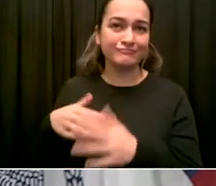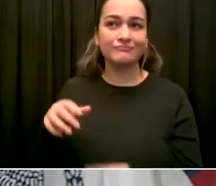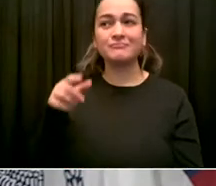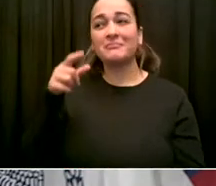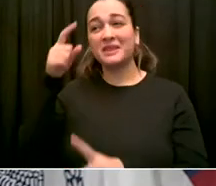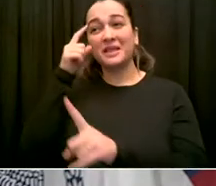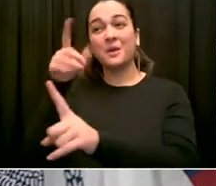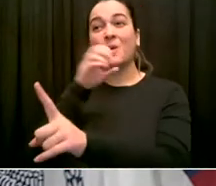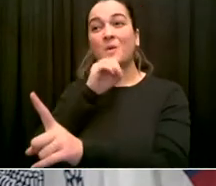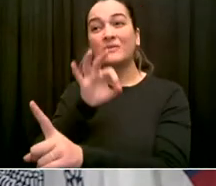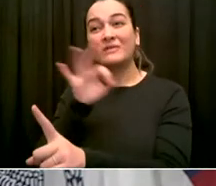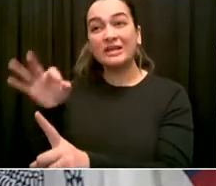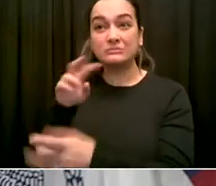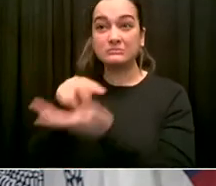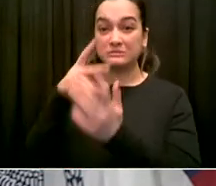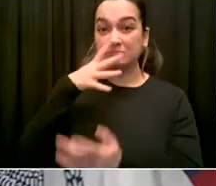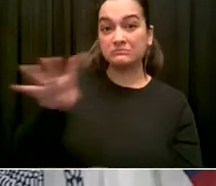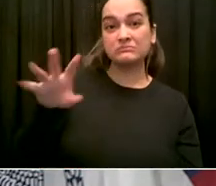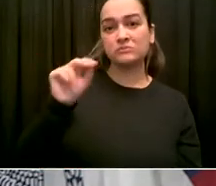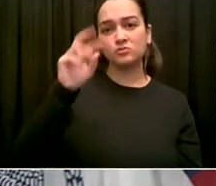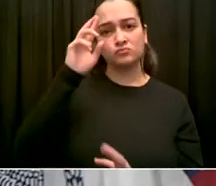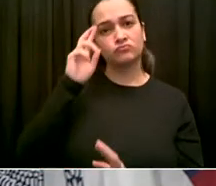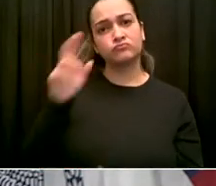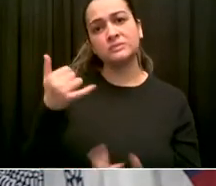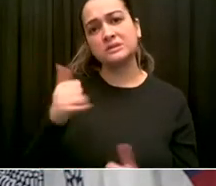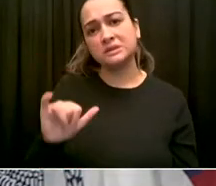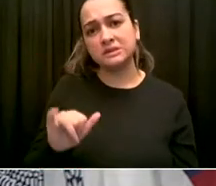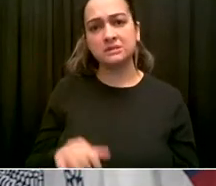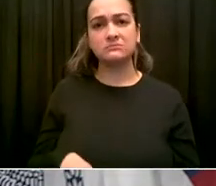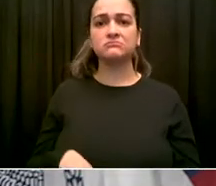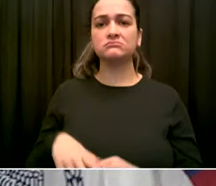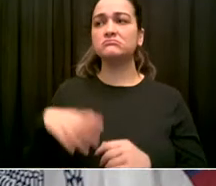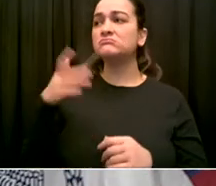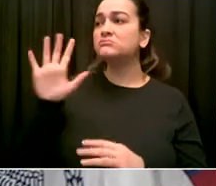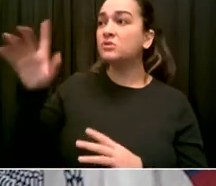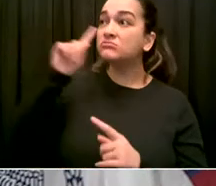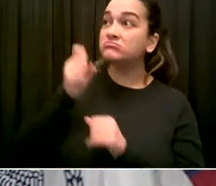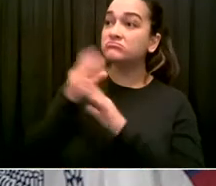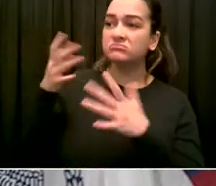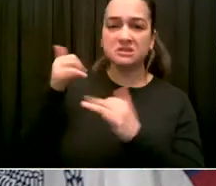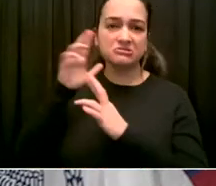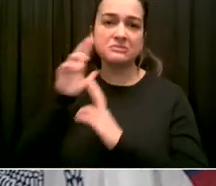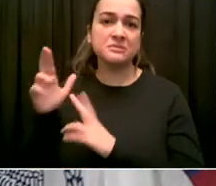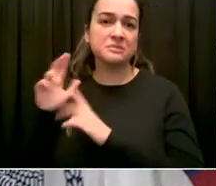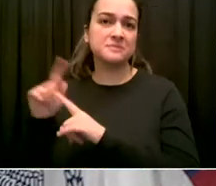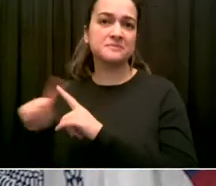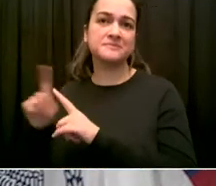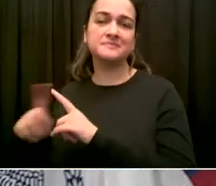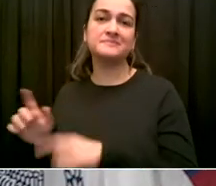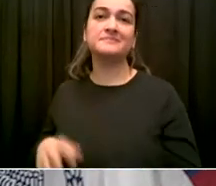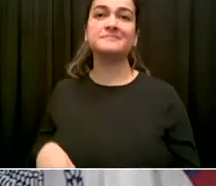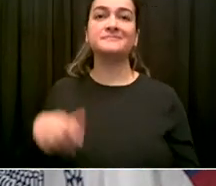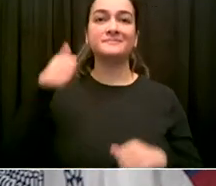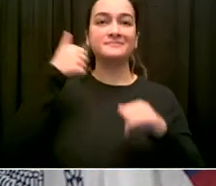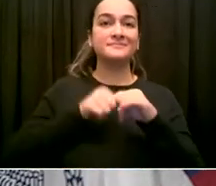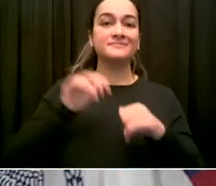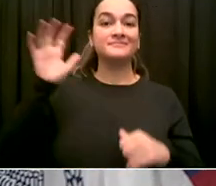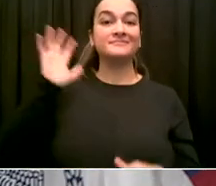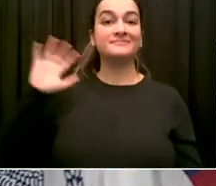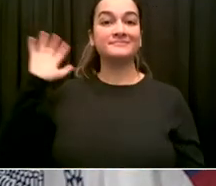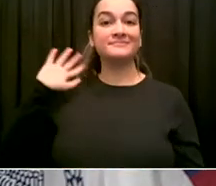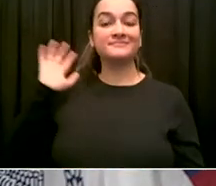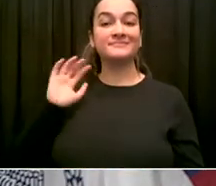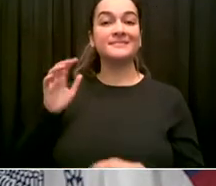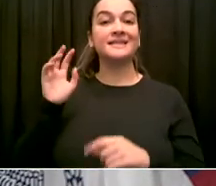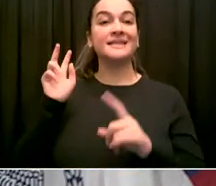remember when the designated hitter first came to the American League. You are a student of the game. The Boston Red Sox had